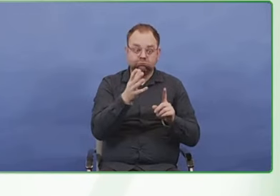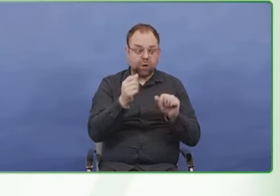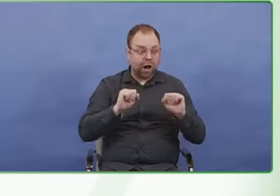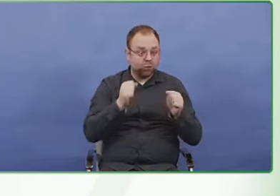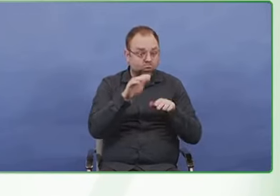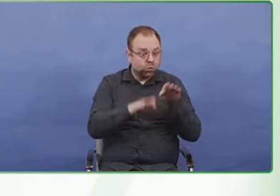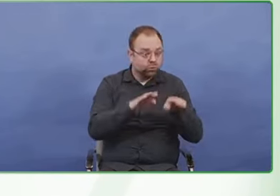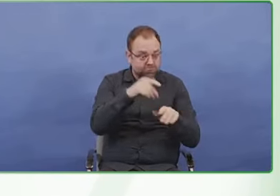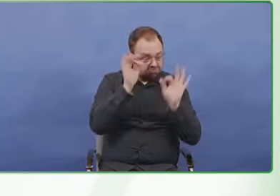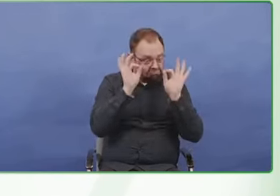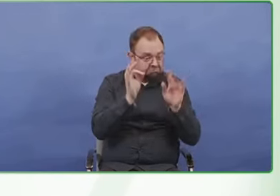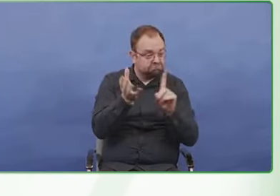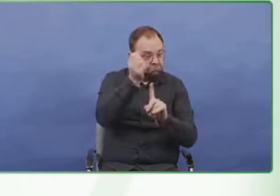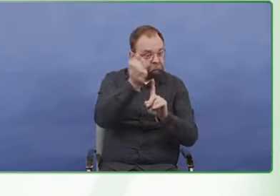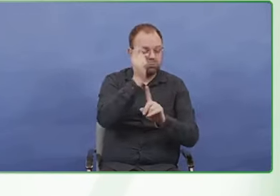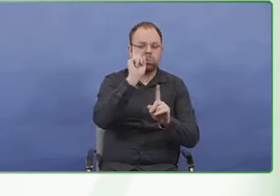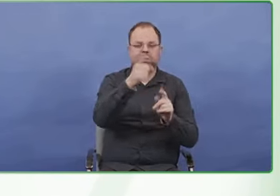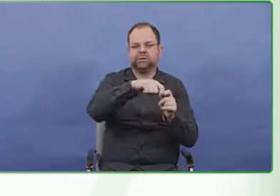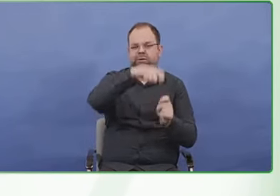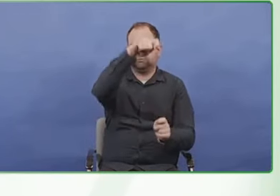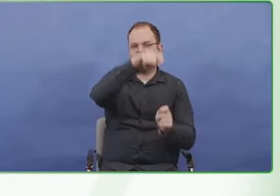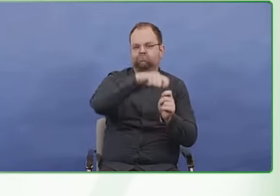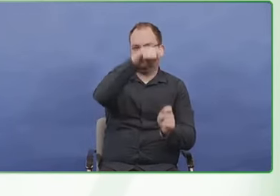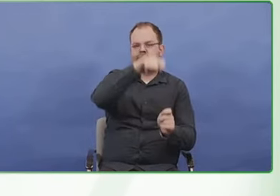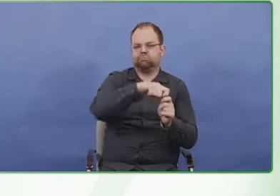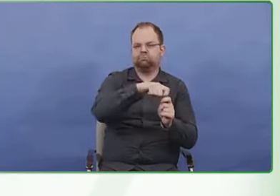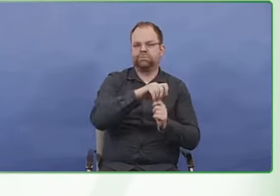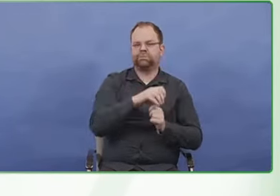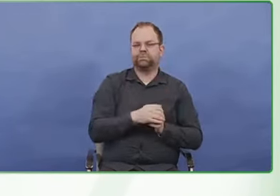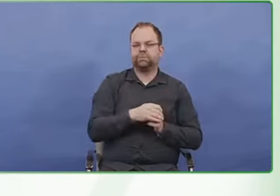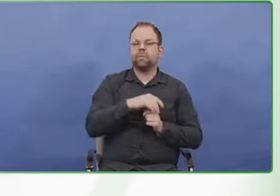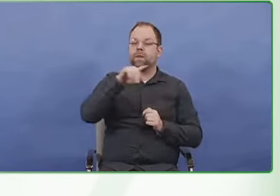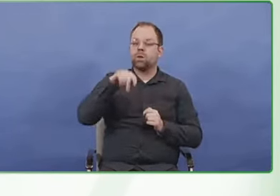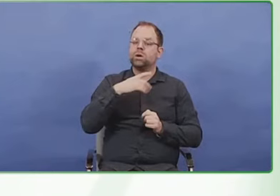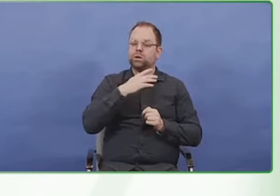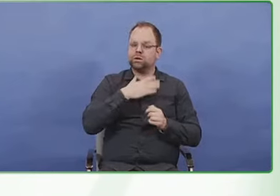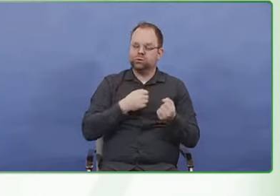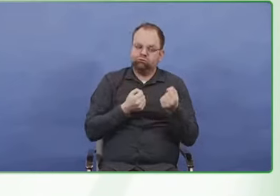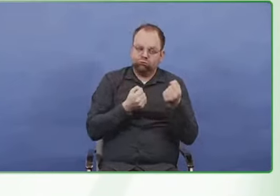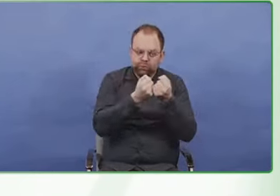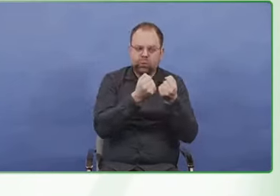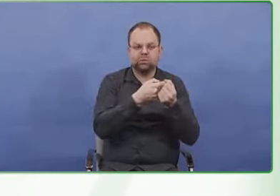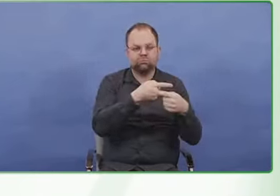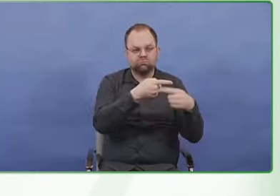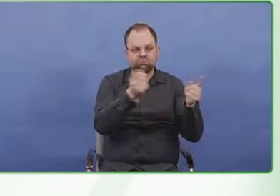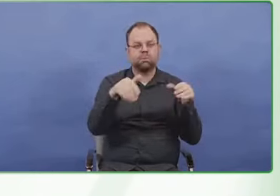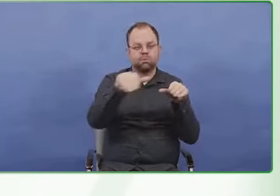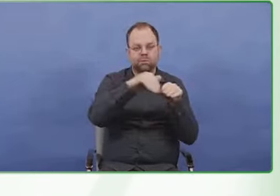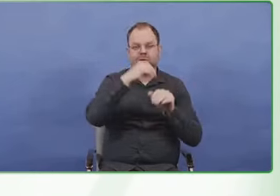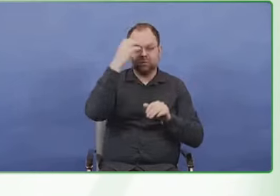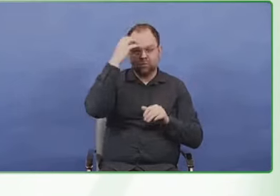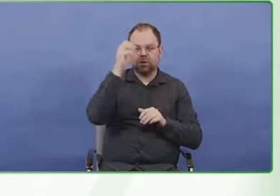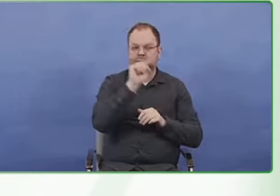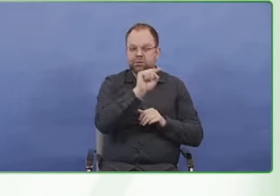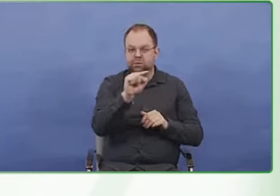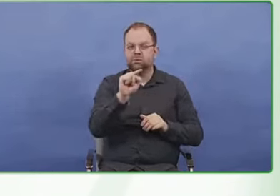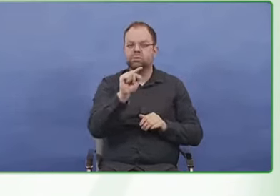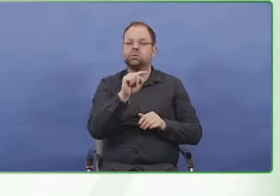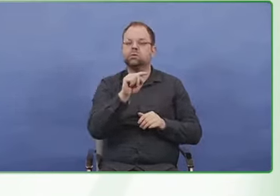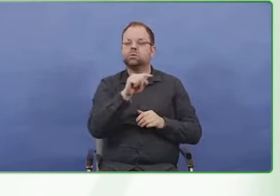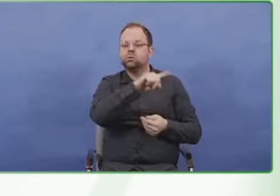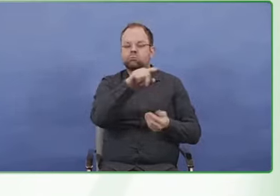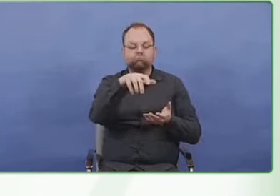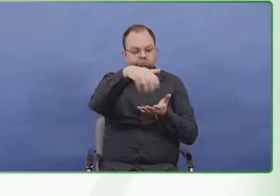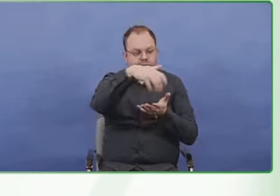governance and accountability do we need to have in place to make sure that we do actually action what we say we will do. So from the